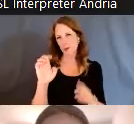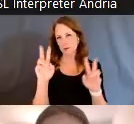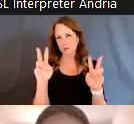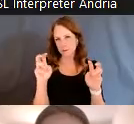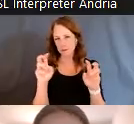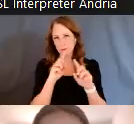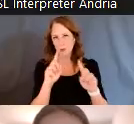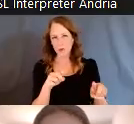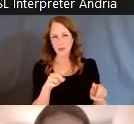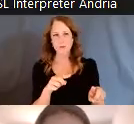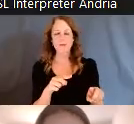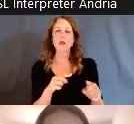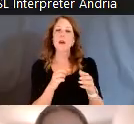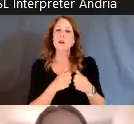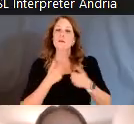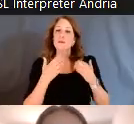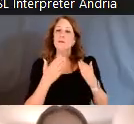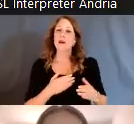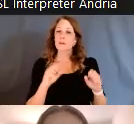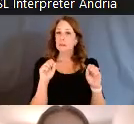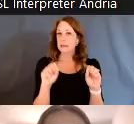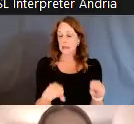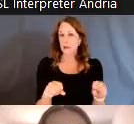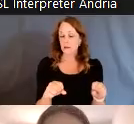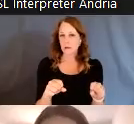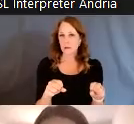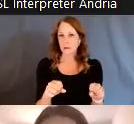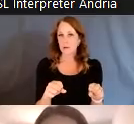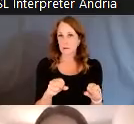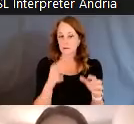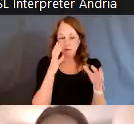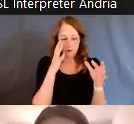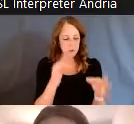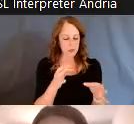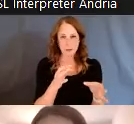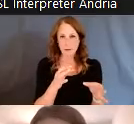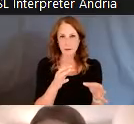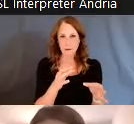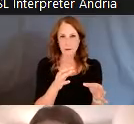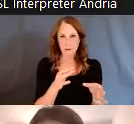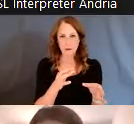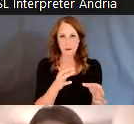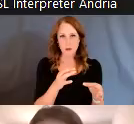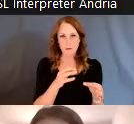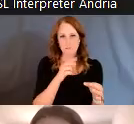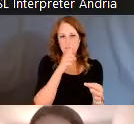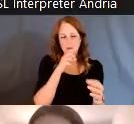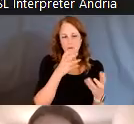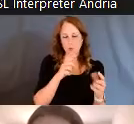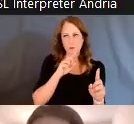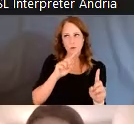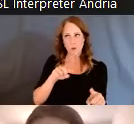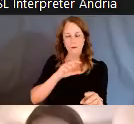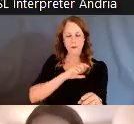So survivors have the option not to report the assault to law enforcement, but they